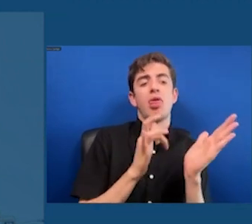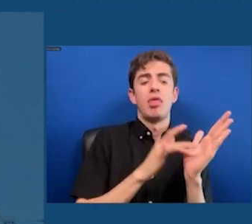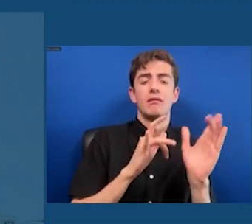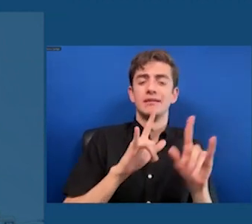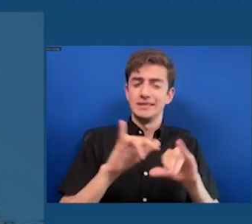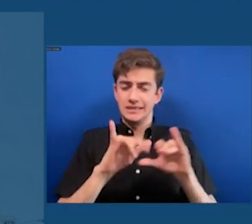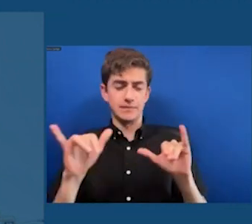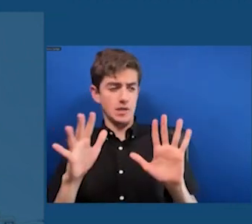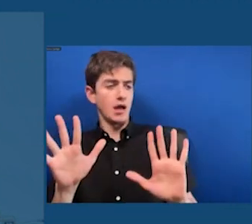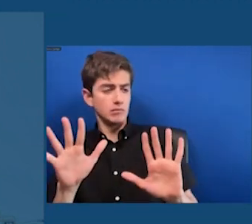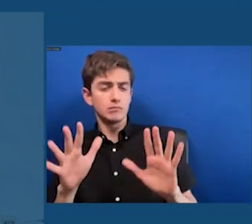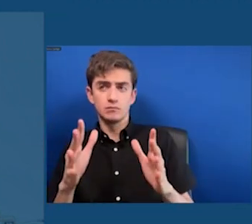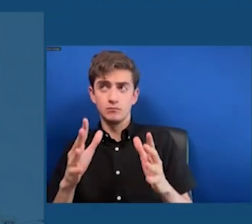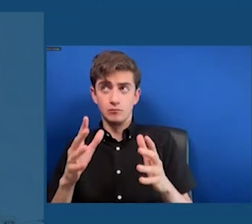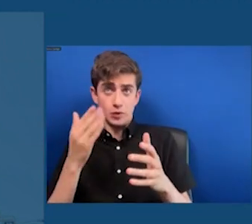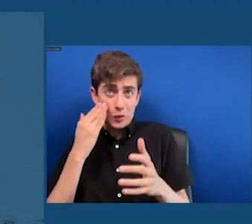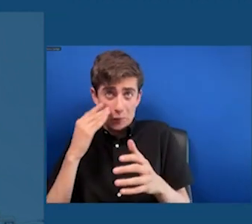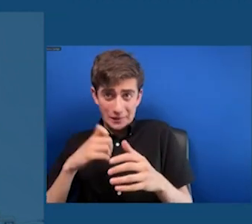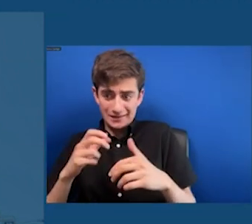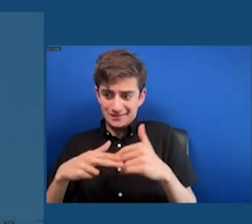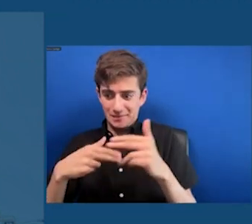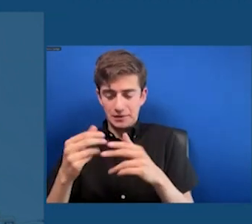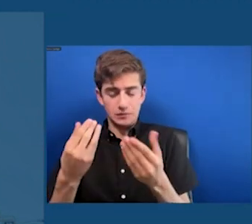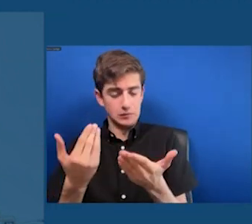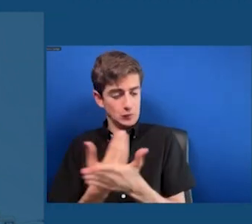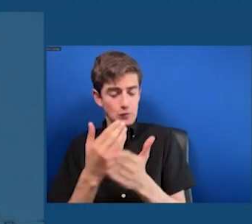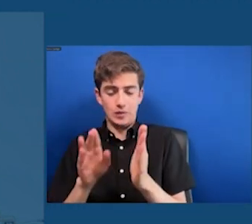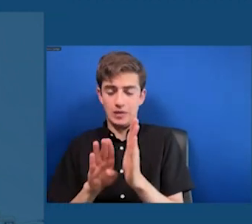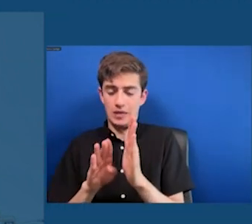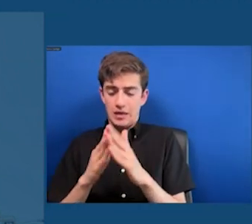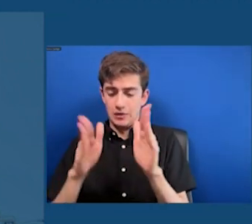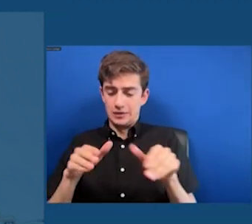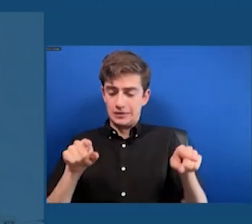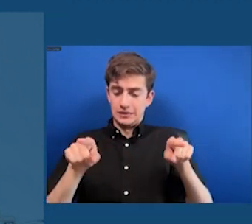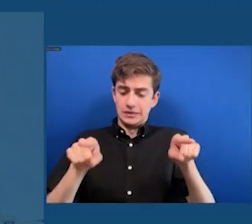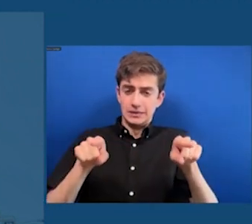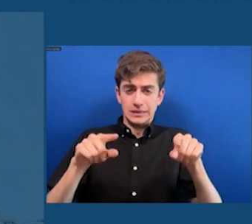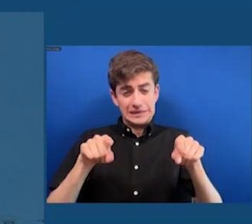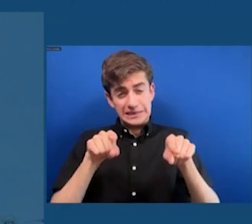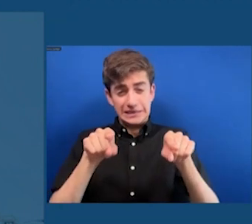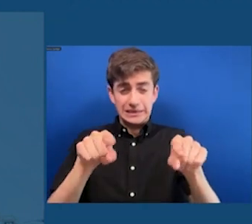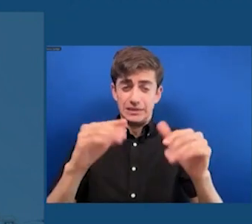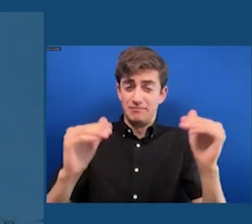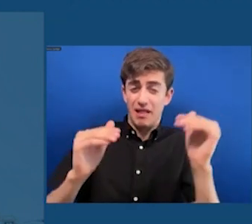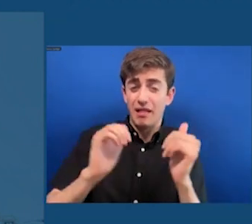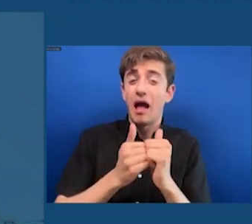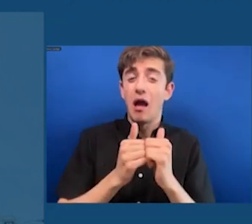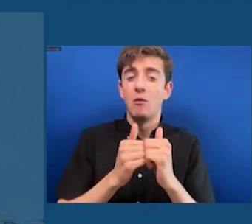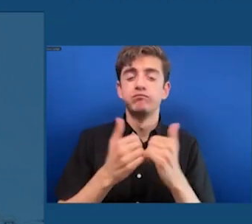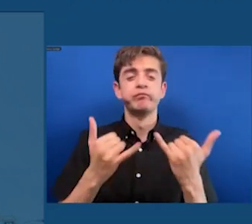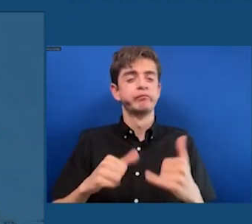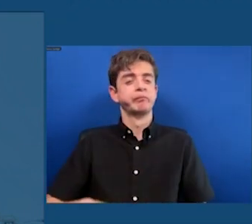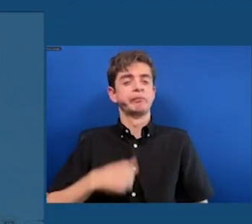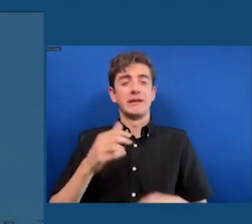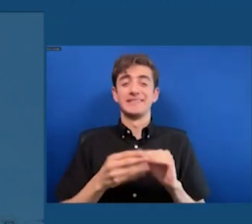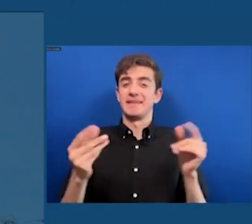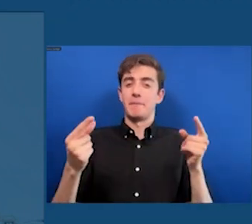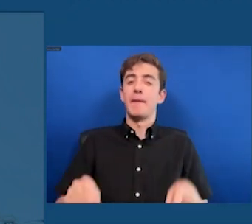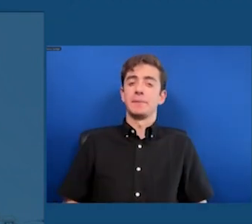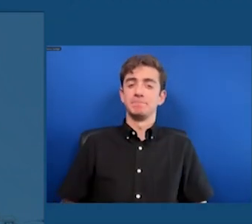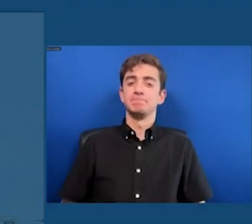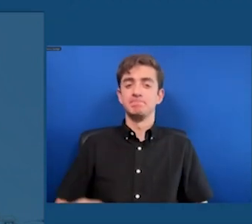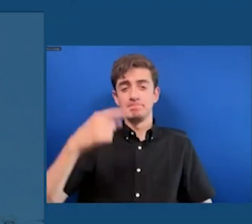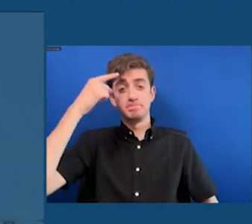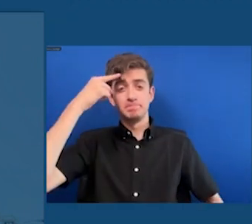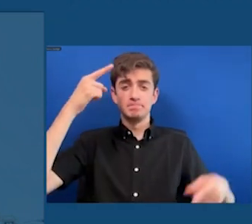build the housing we need. Today, I'm proud to say that we've reached an agreement that will make